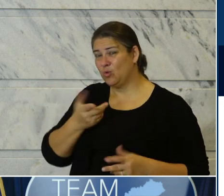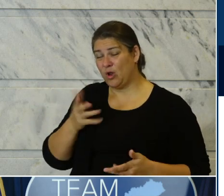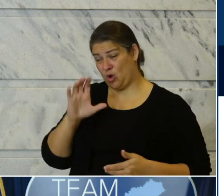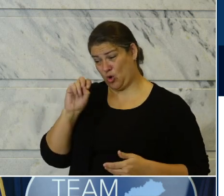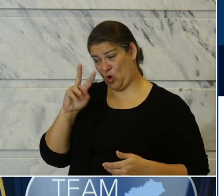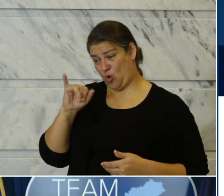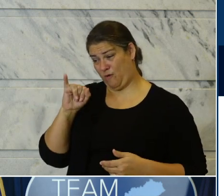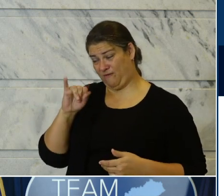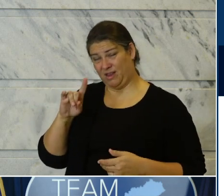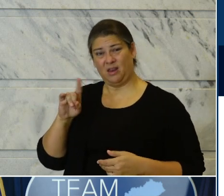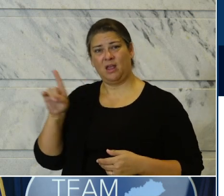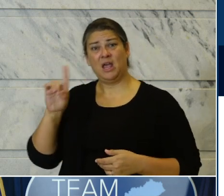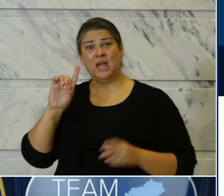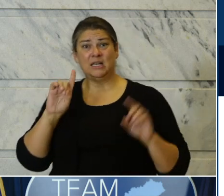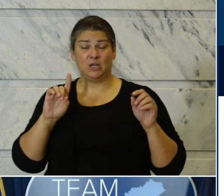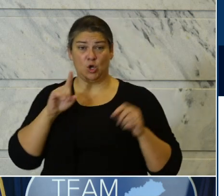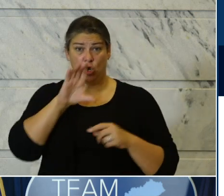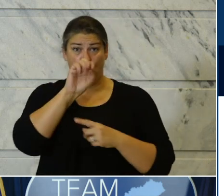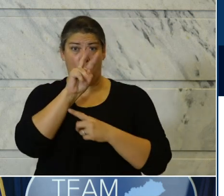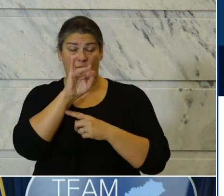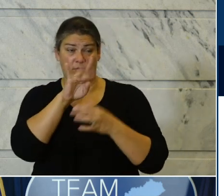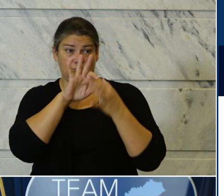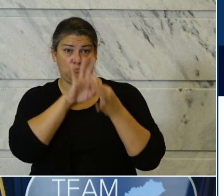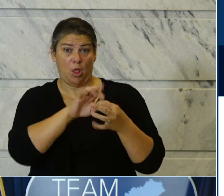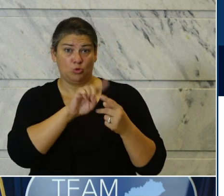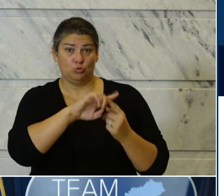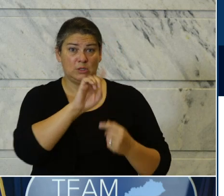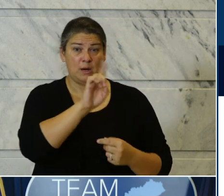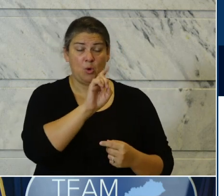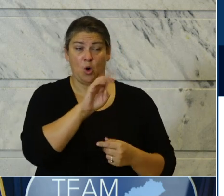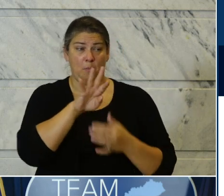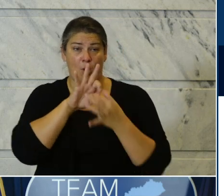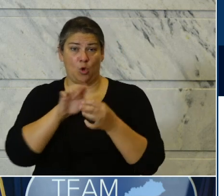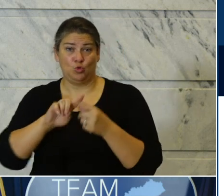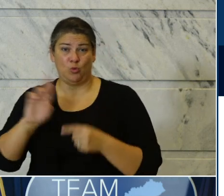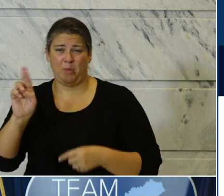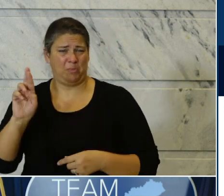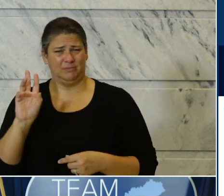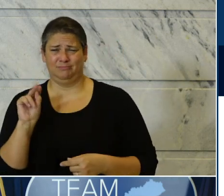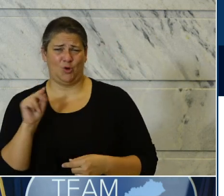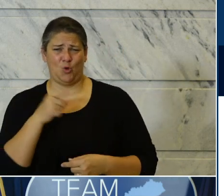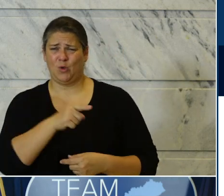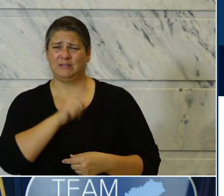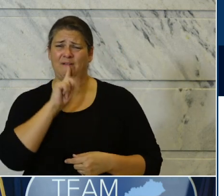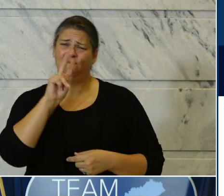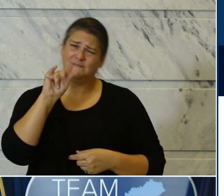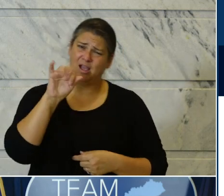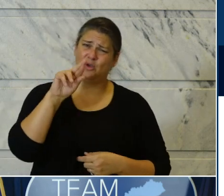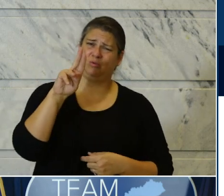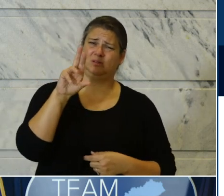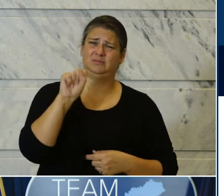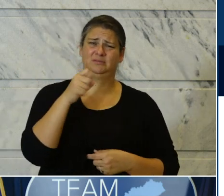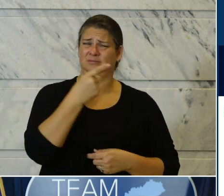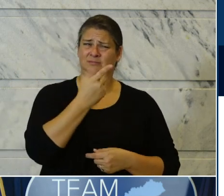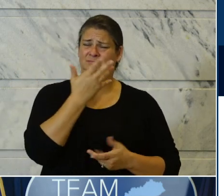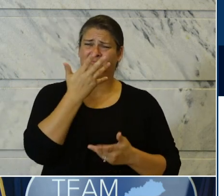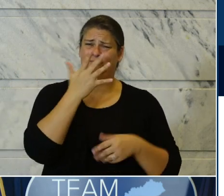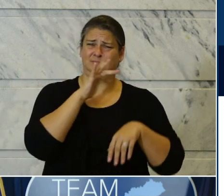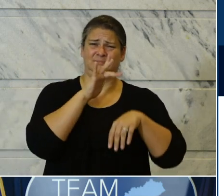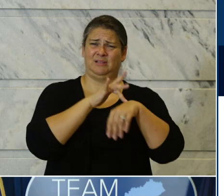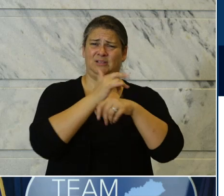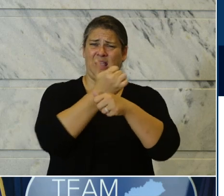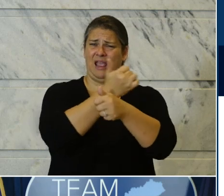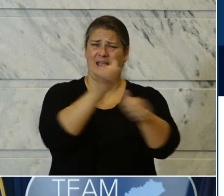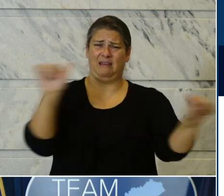is not Democrat or Republican, it's just a deadly virus. And the numbers are the numbers. We can calculate